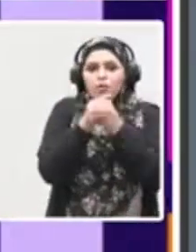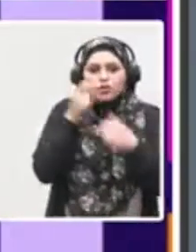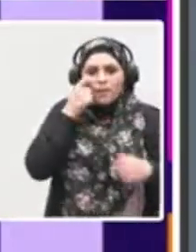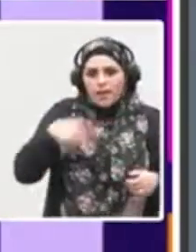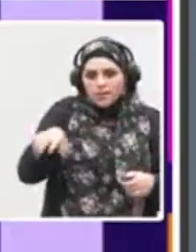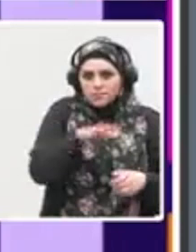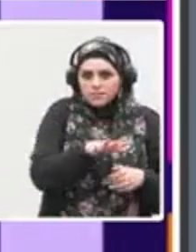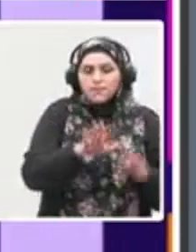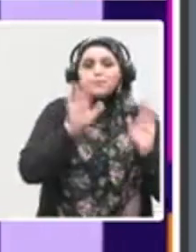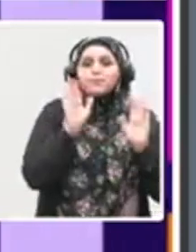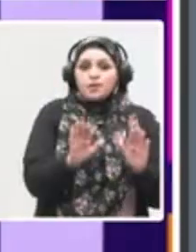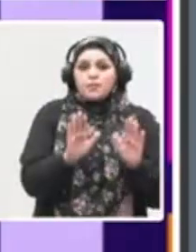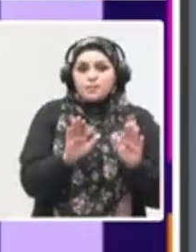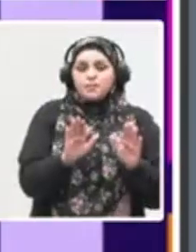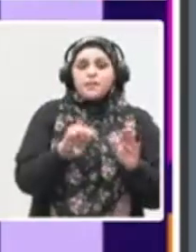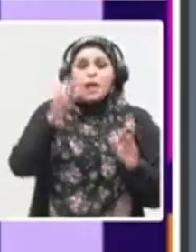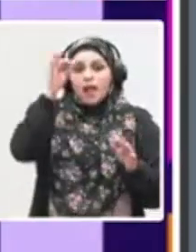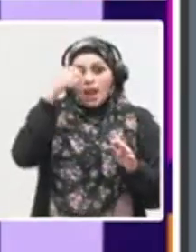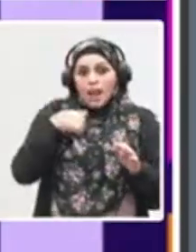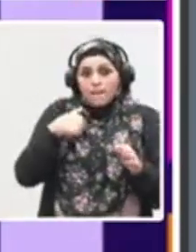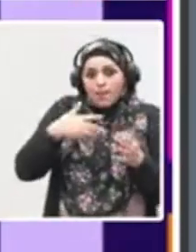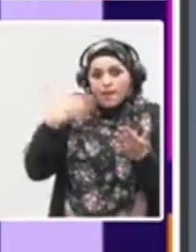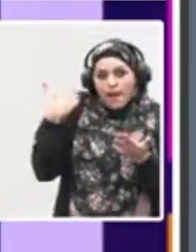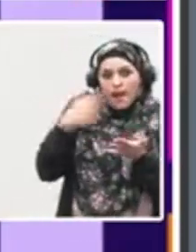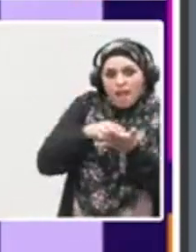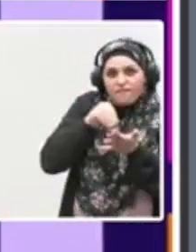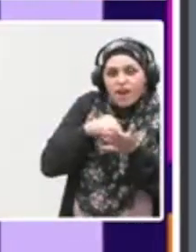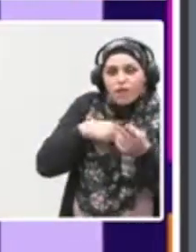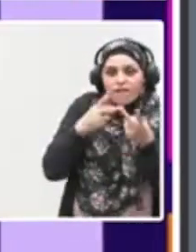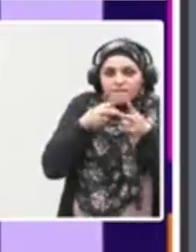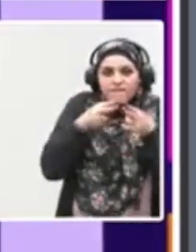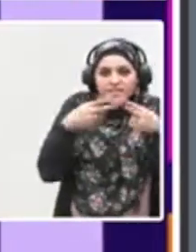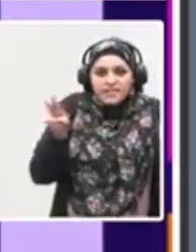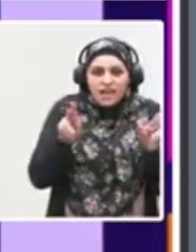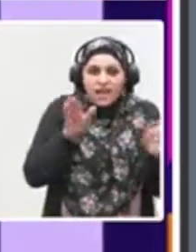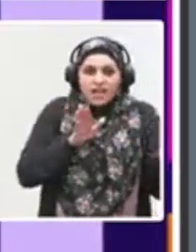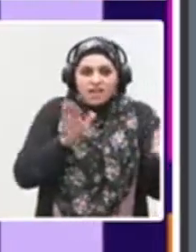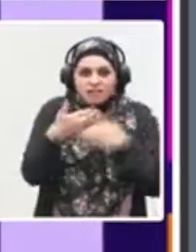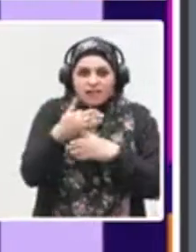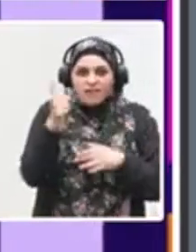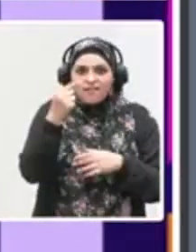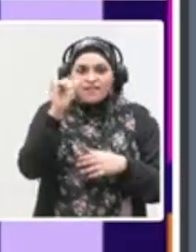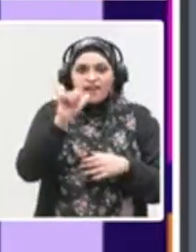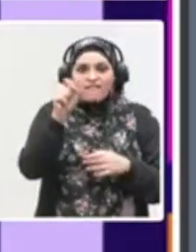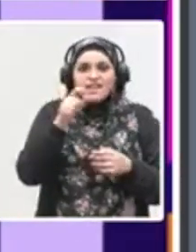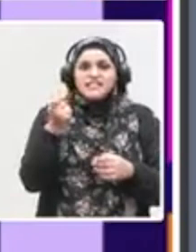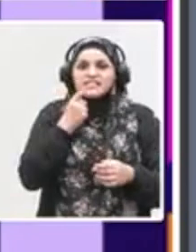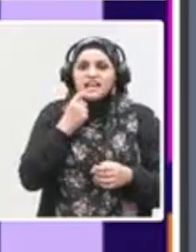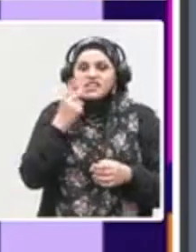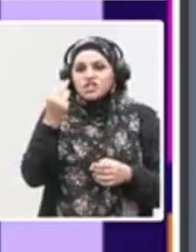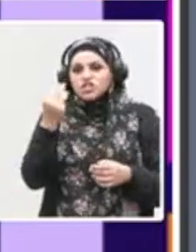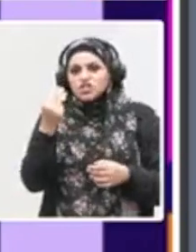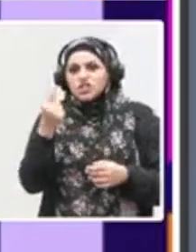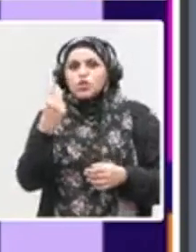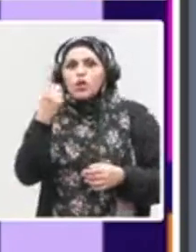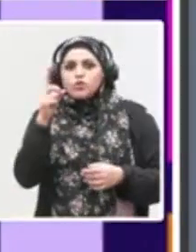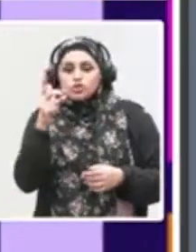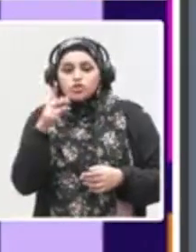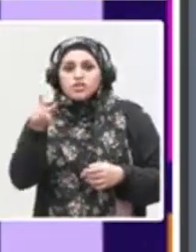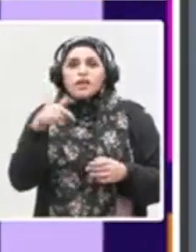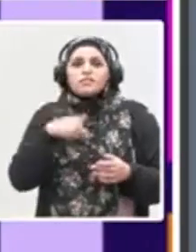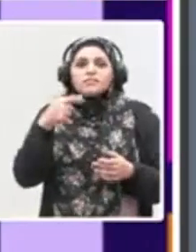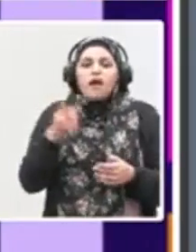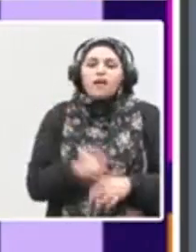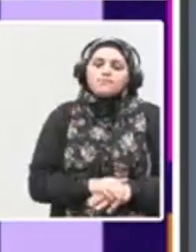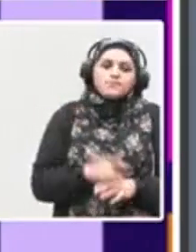When they opened Upriver Studios in 2021, they really had some good luck. They attracted as their first tenant in